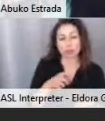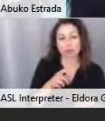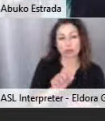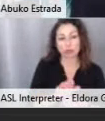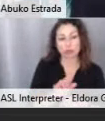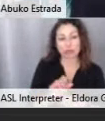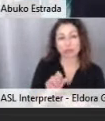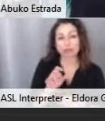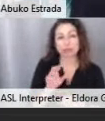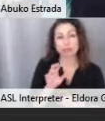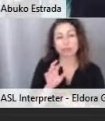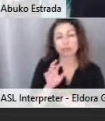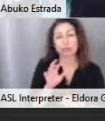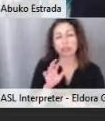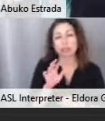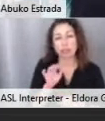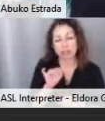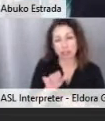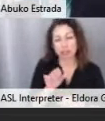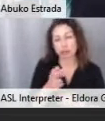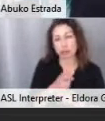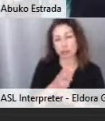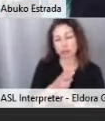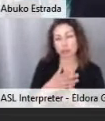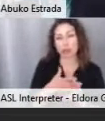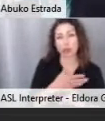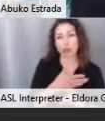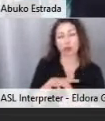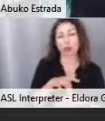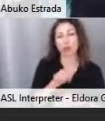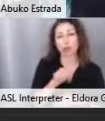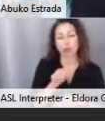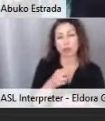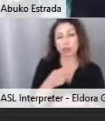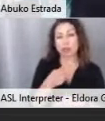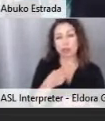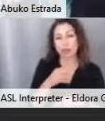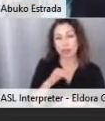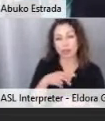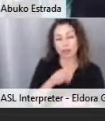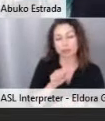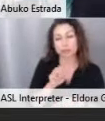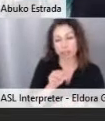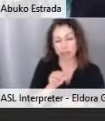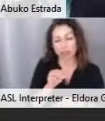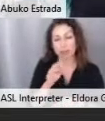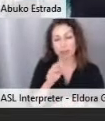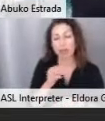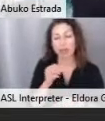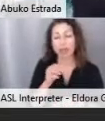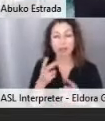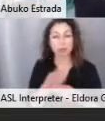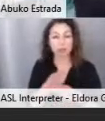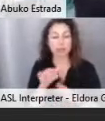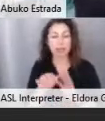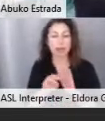reform simulation, we used an earlier version of the HIPSIM model, and we worked with the state of